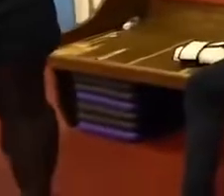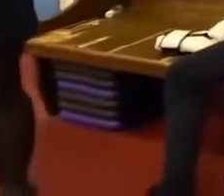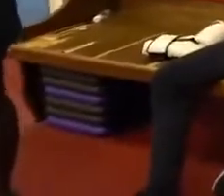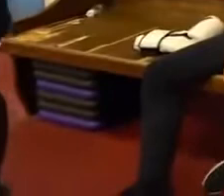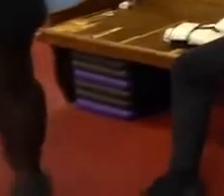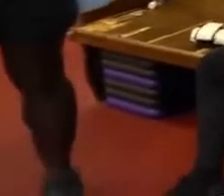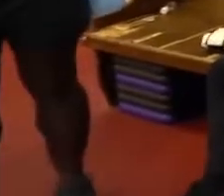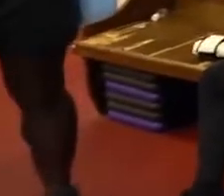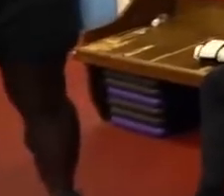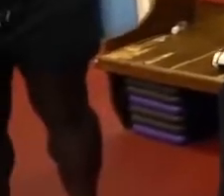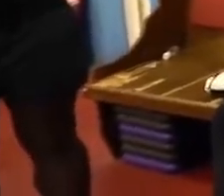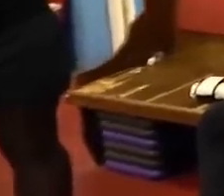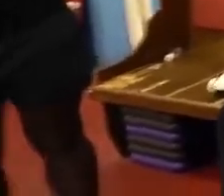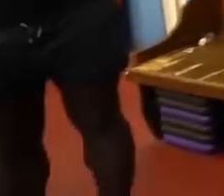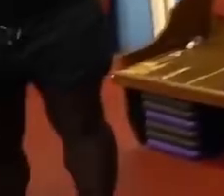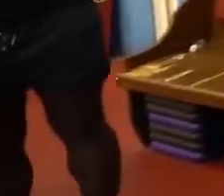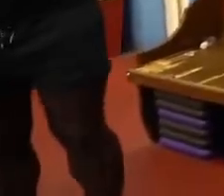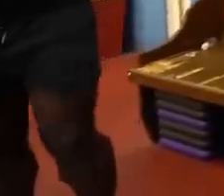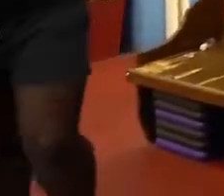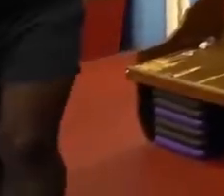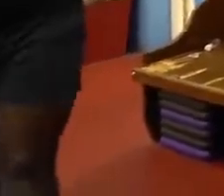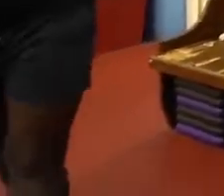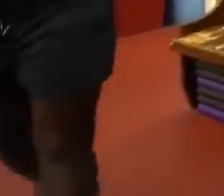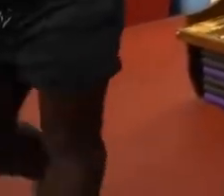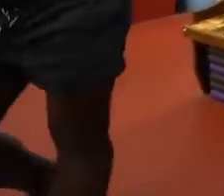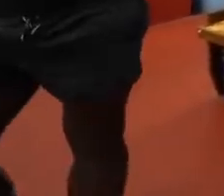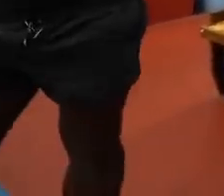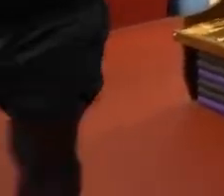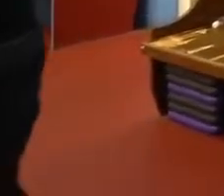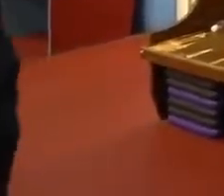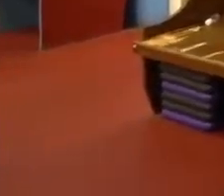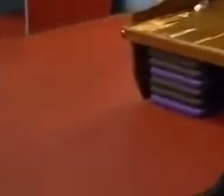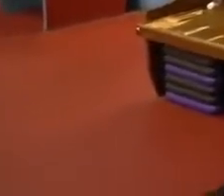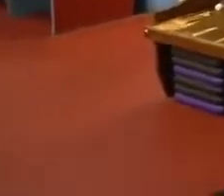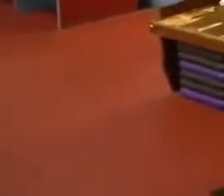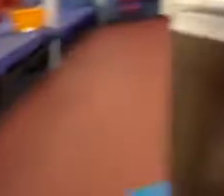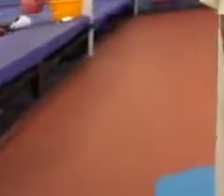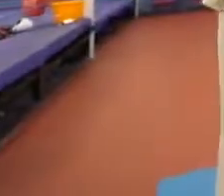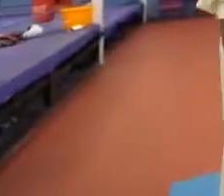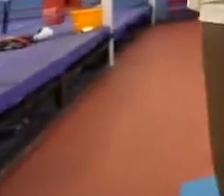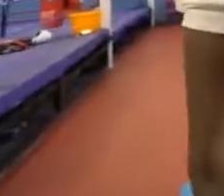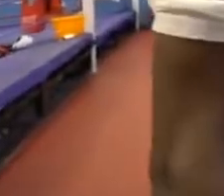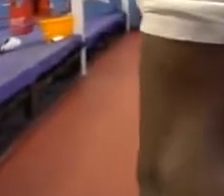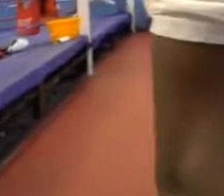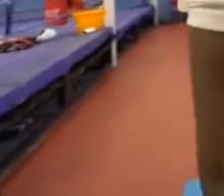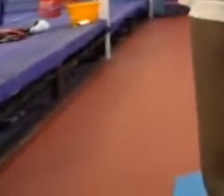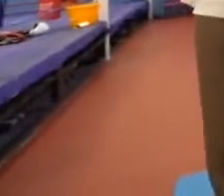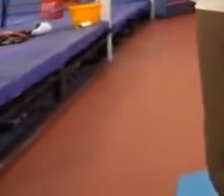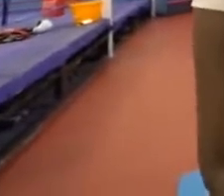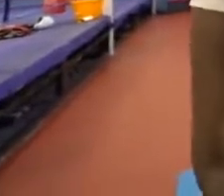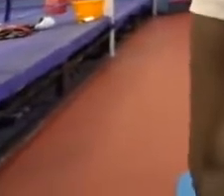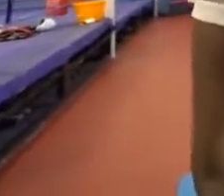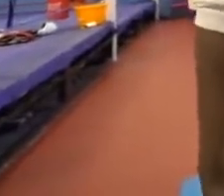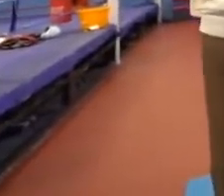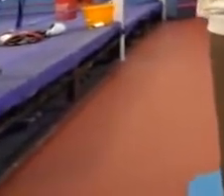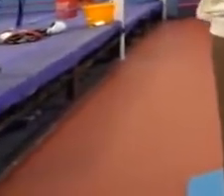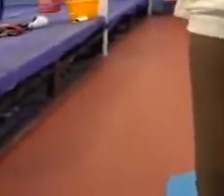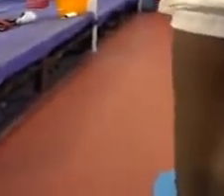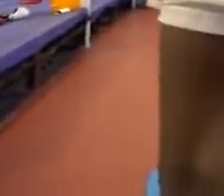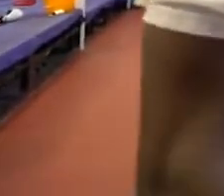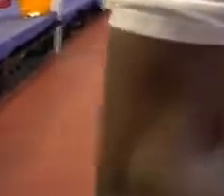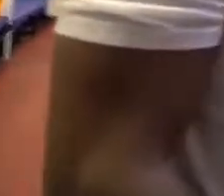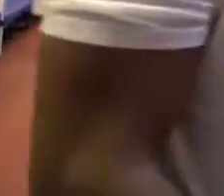you went through effort. That's. Whoa! Yeah, I did the whole pack! That's actually a joke. Well, give them to me. And the other